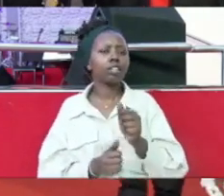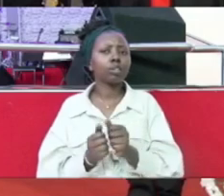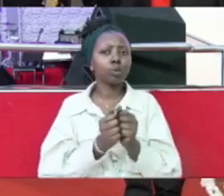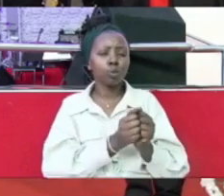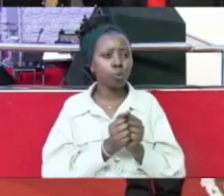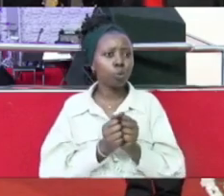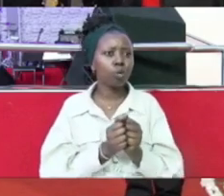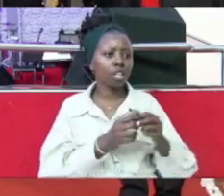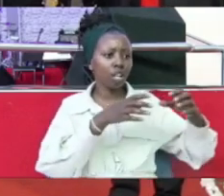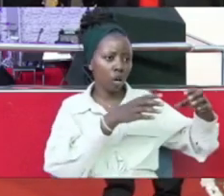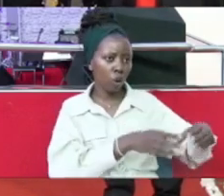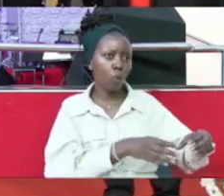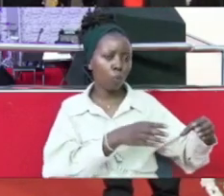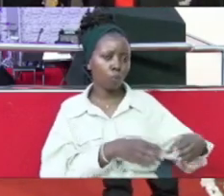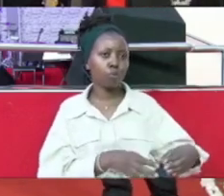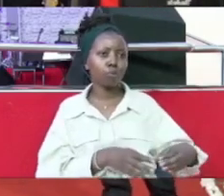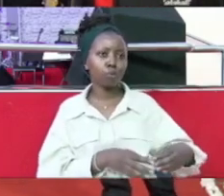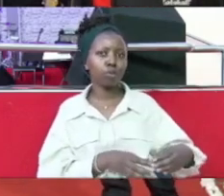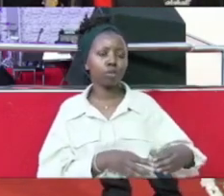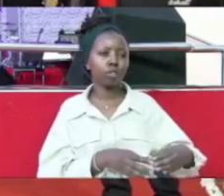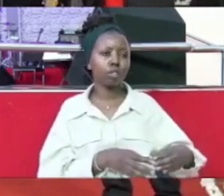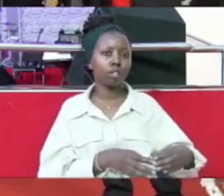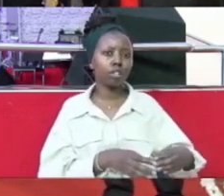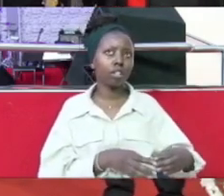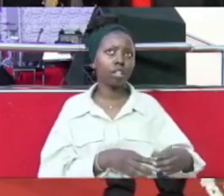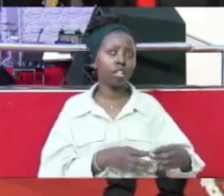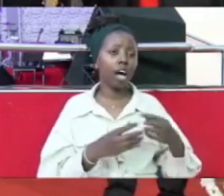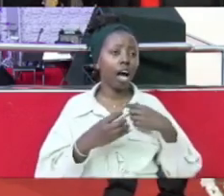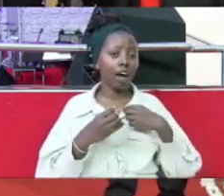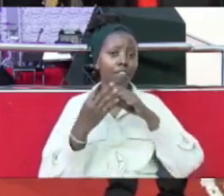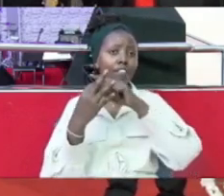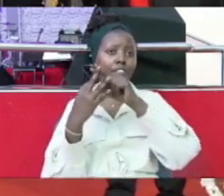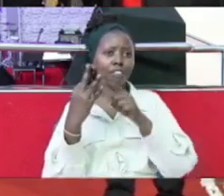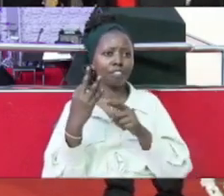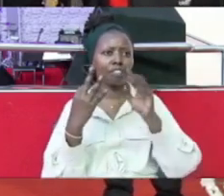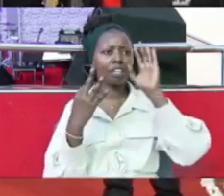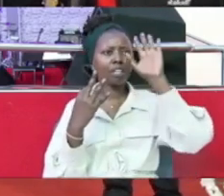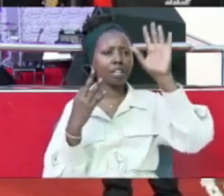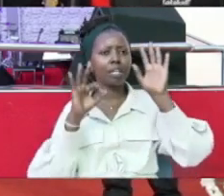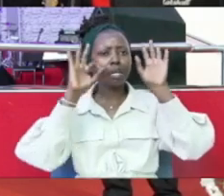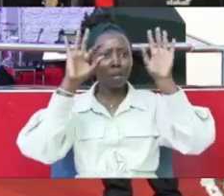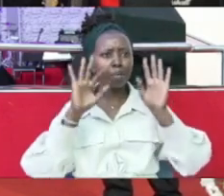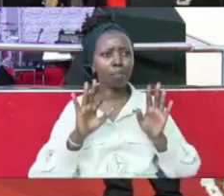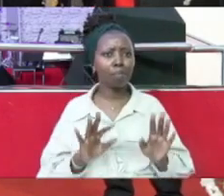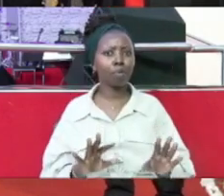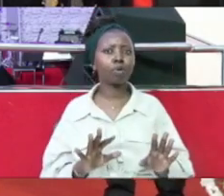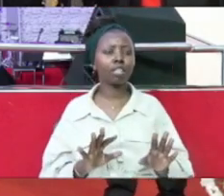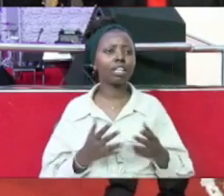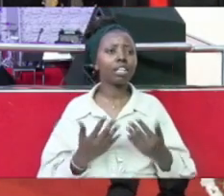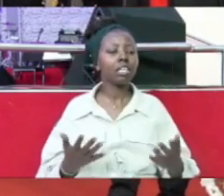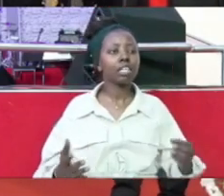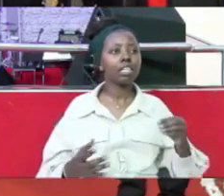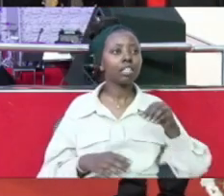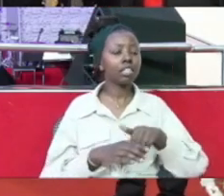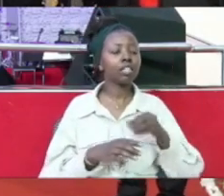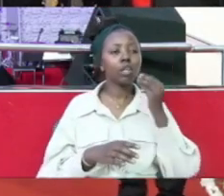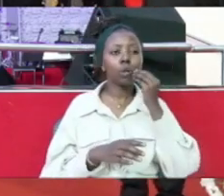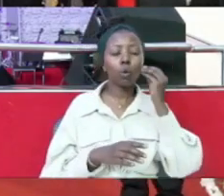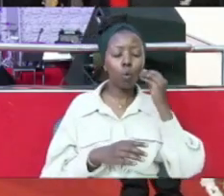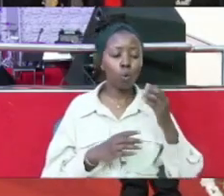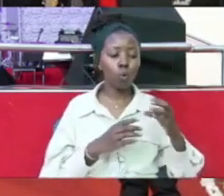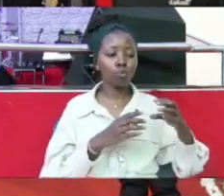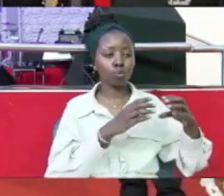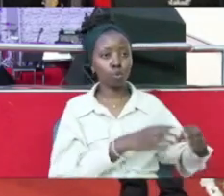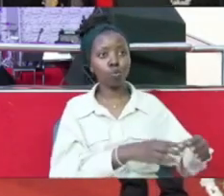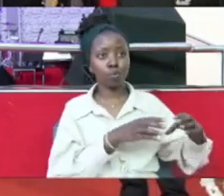la shirika za kinyumbani. And there are usually three important components in our cell. Kuna mambo matatu muhimu sana katika shirika zile